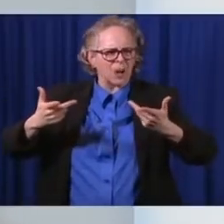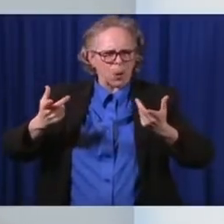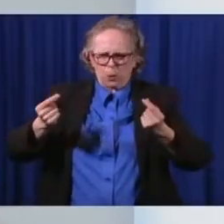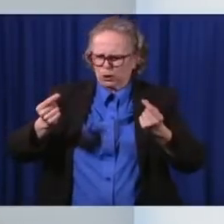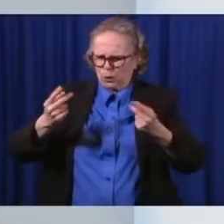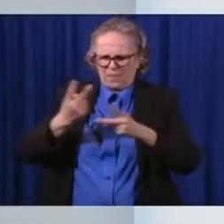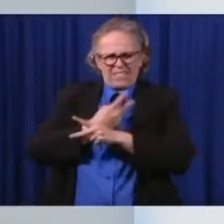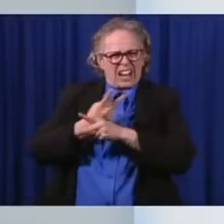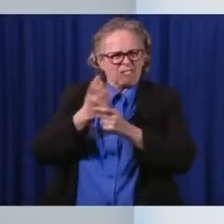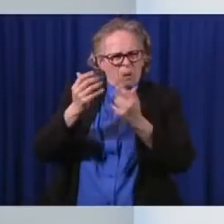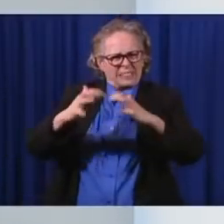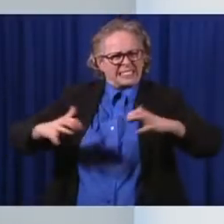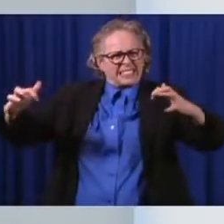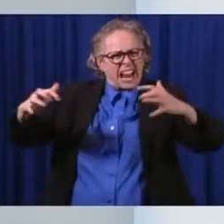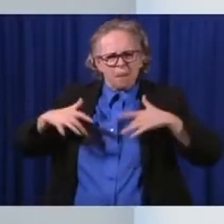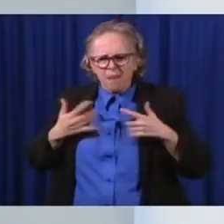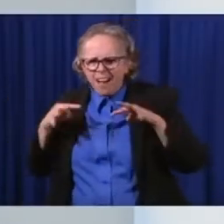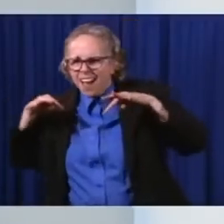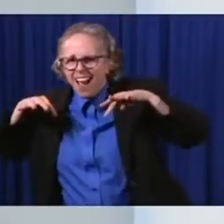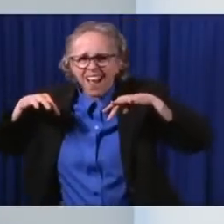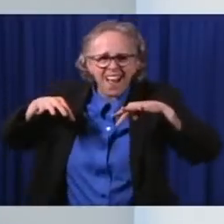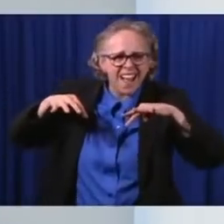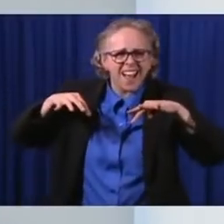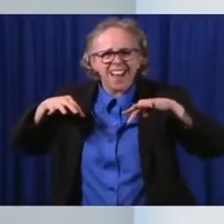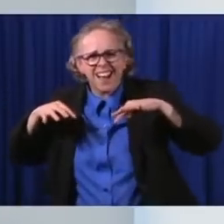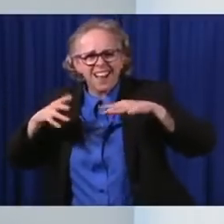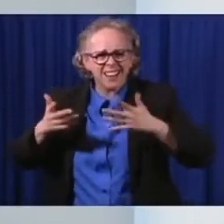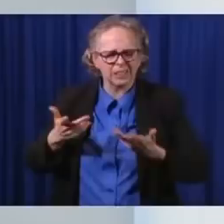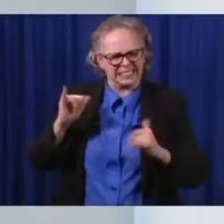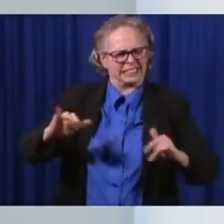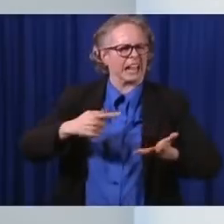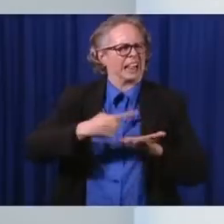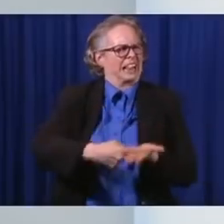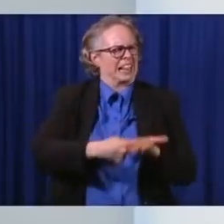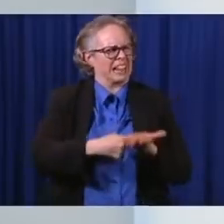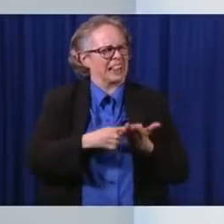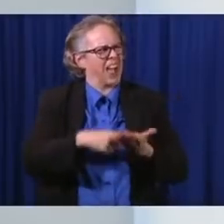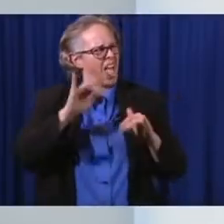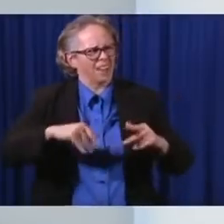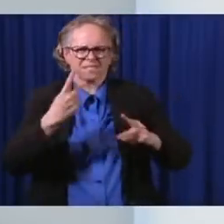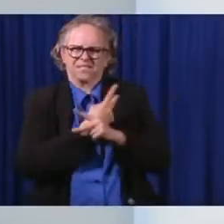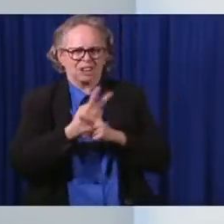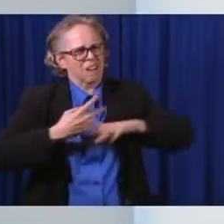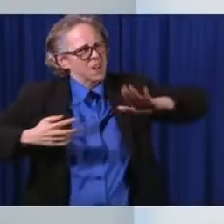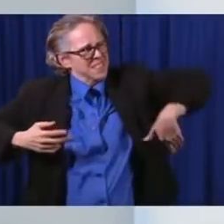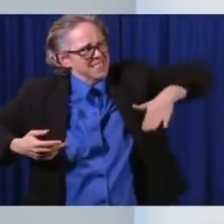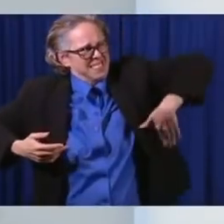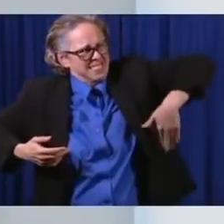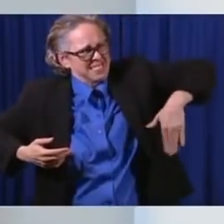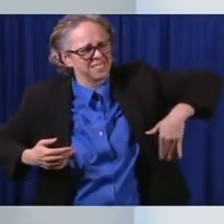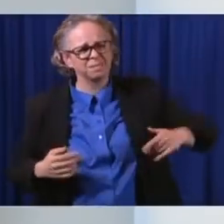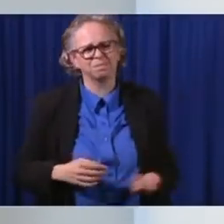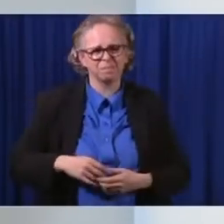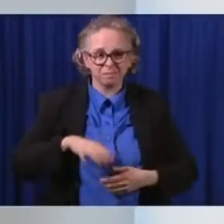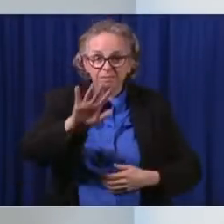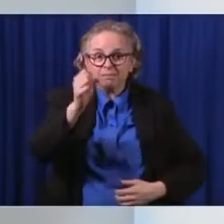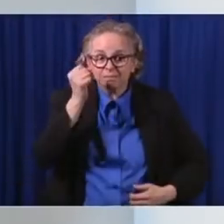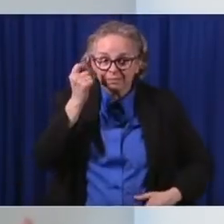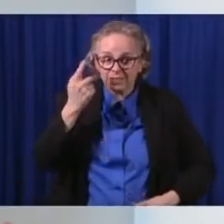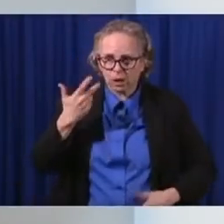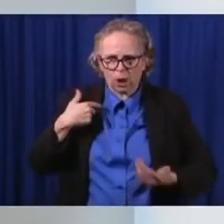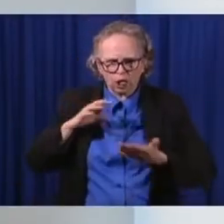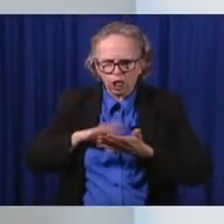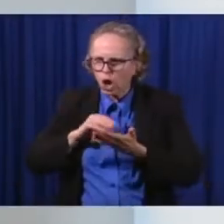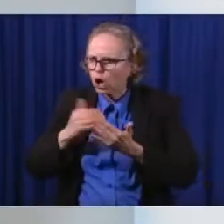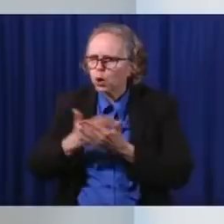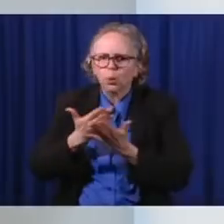appropriately scale and create that safe environment there. We learn new things every day. That's important to know.